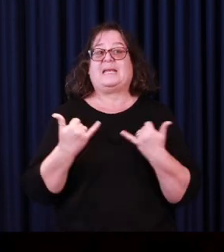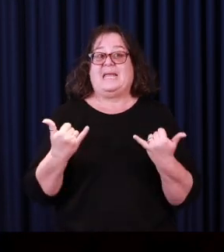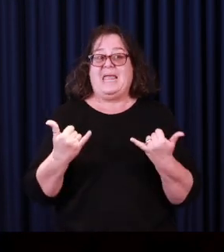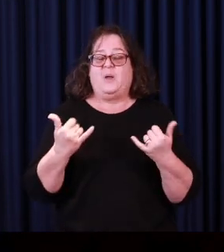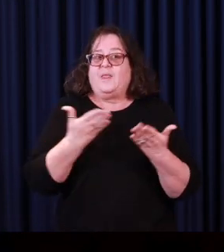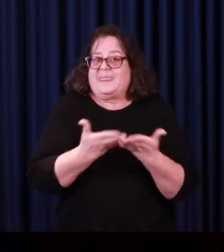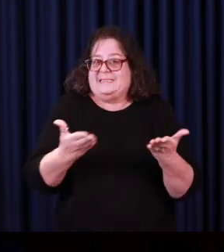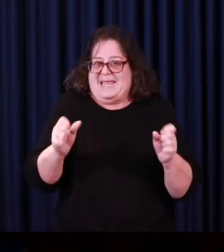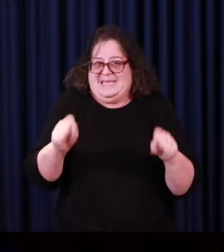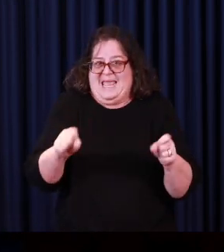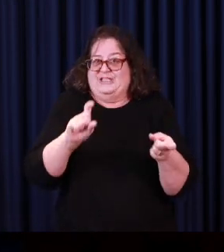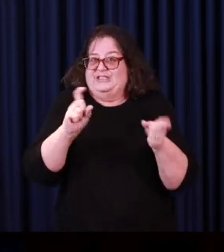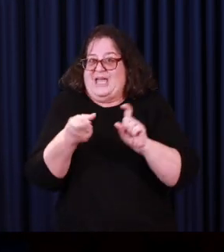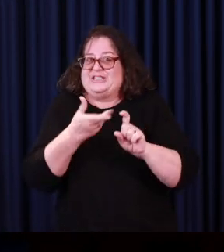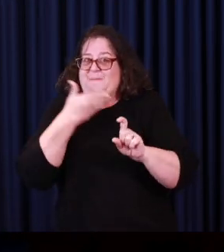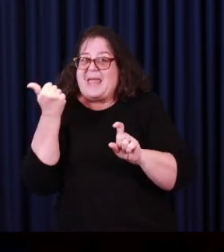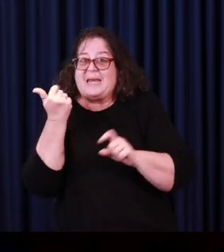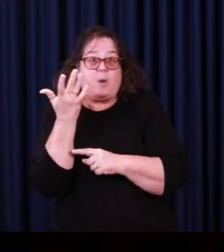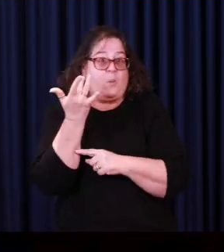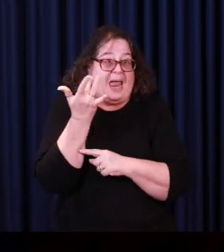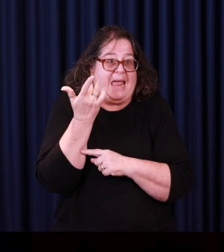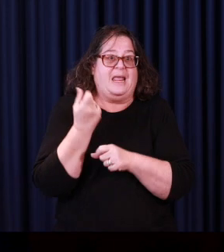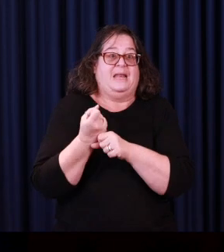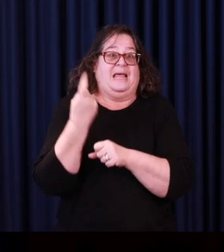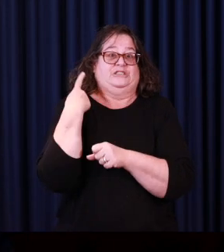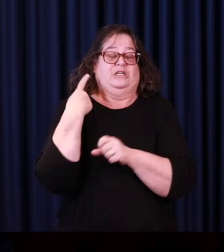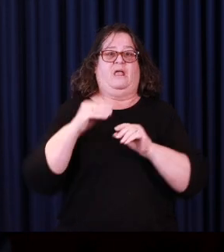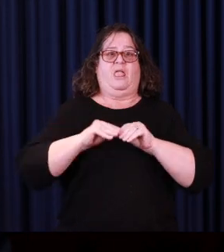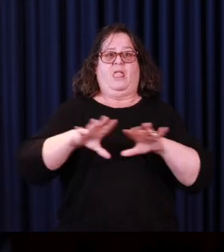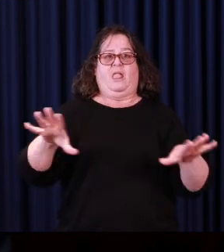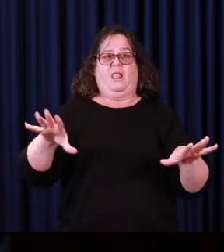was a virus, this year will be the year of the vaccine.